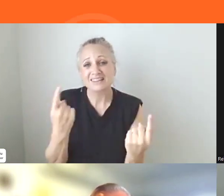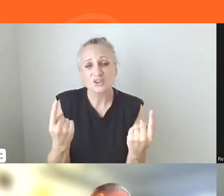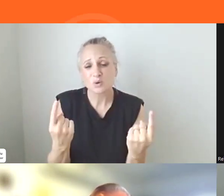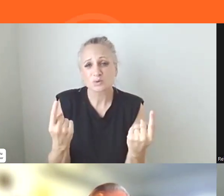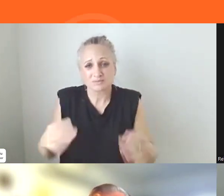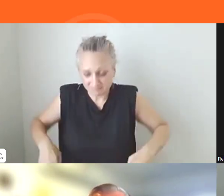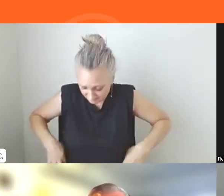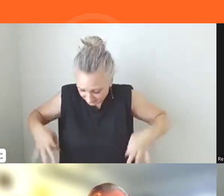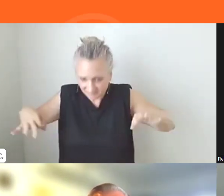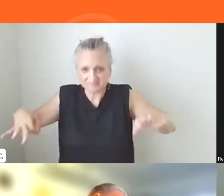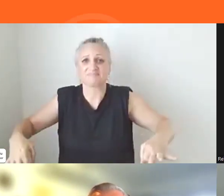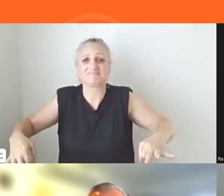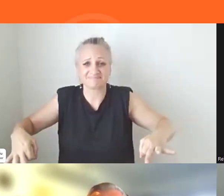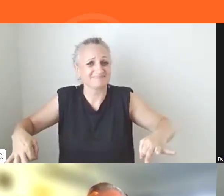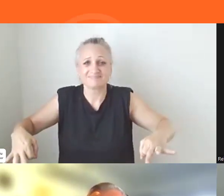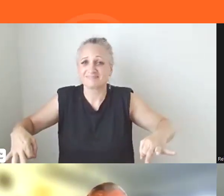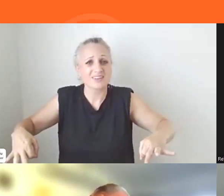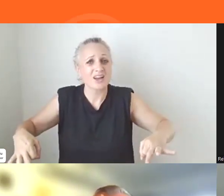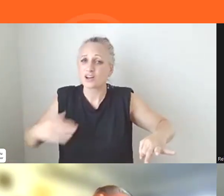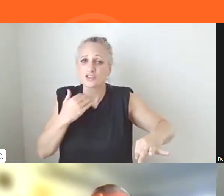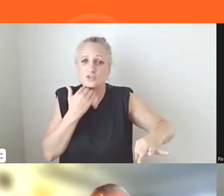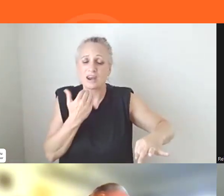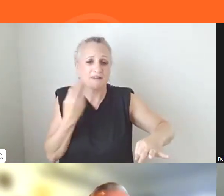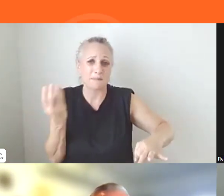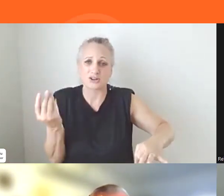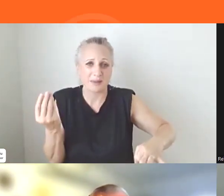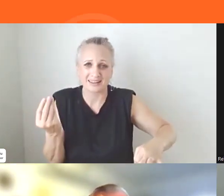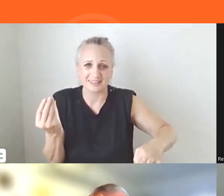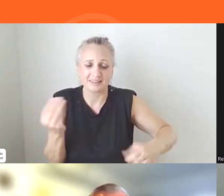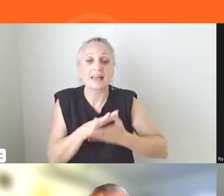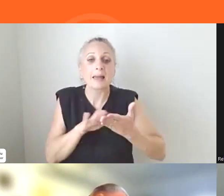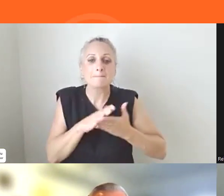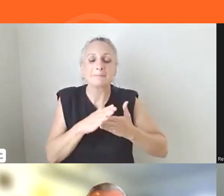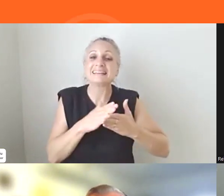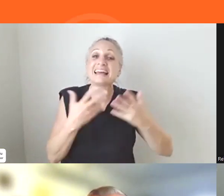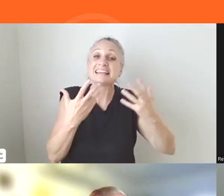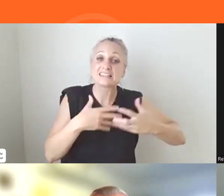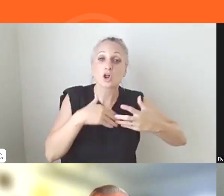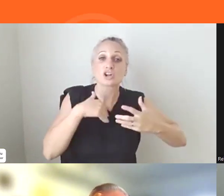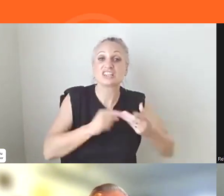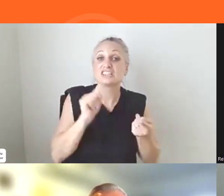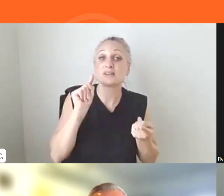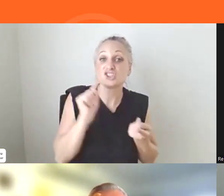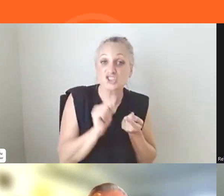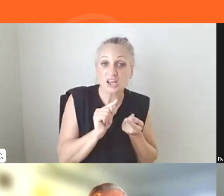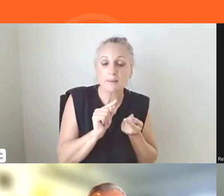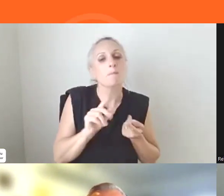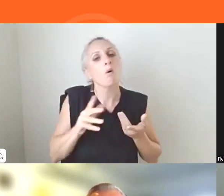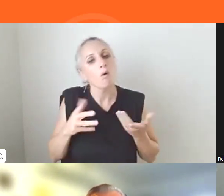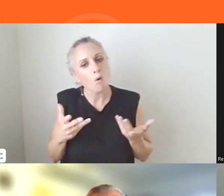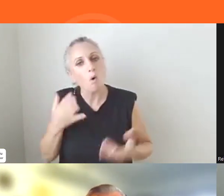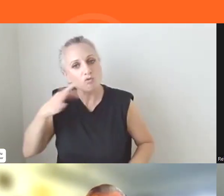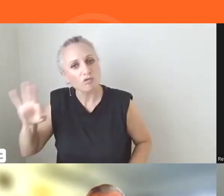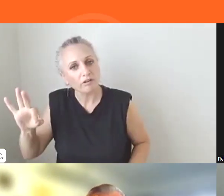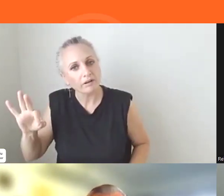So this technology should be cheap or free, and provide that access to everybody.